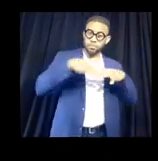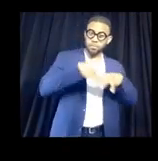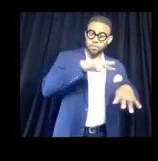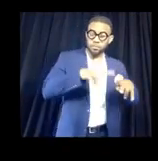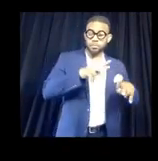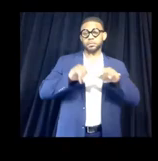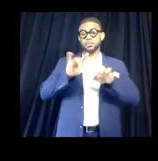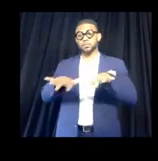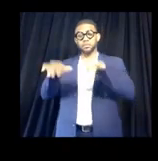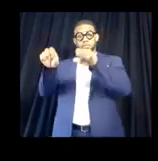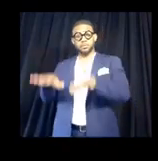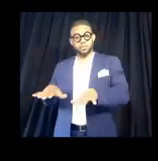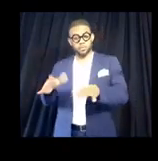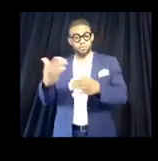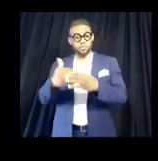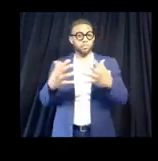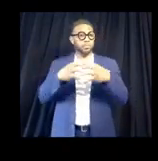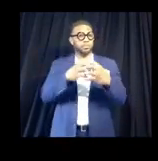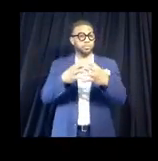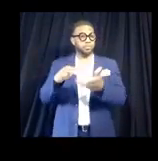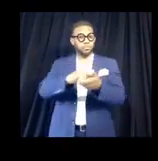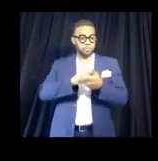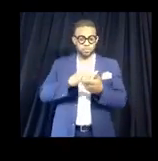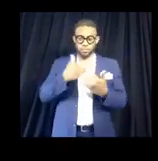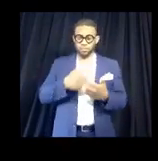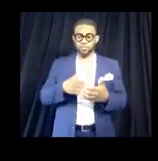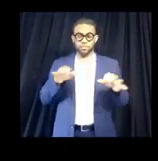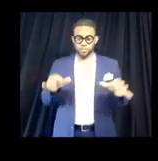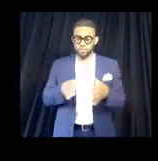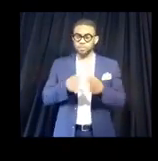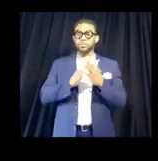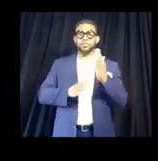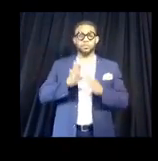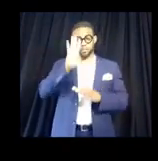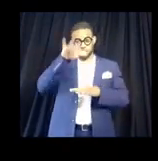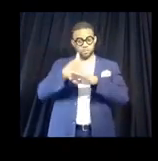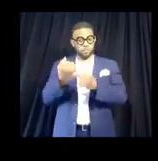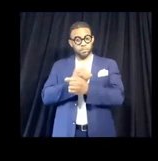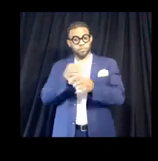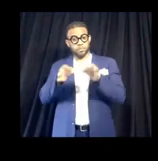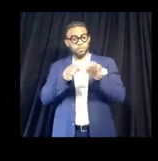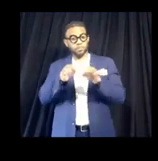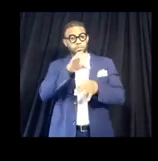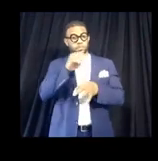Indigenous peoples and settlers, part of this intersectional collective, we act as what Bettina Love